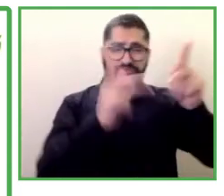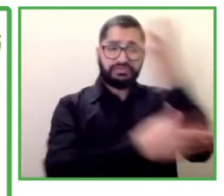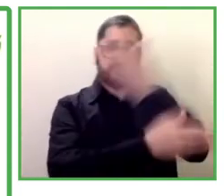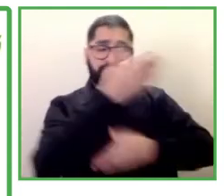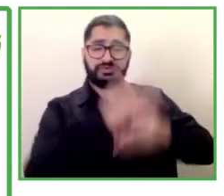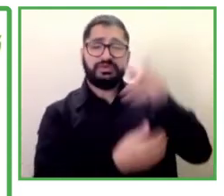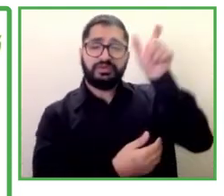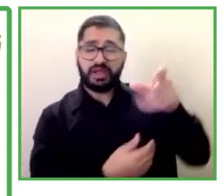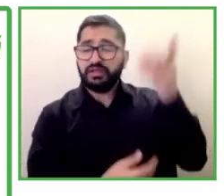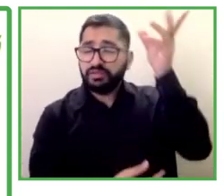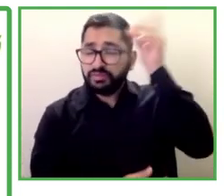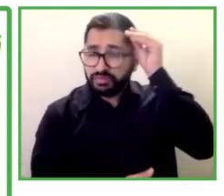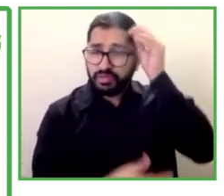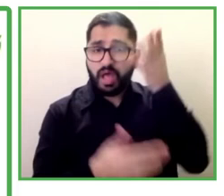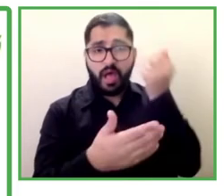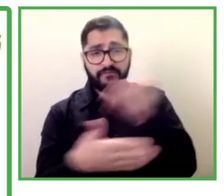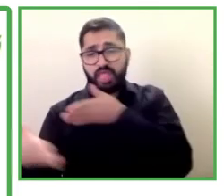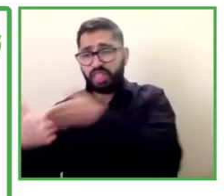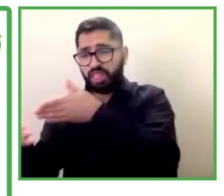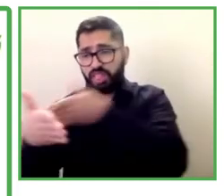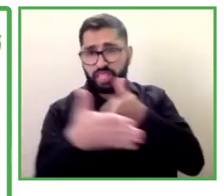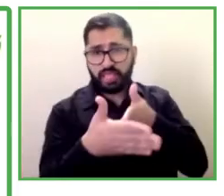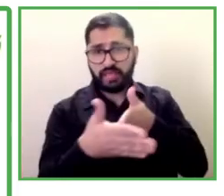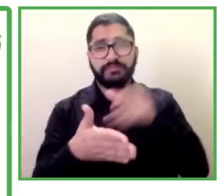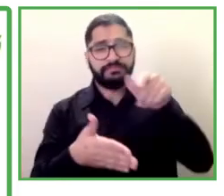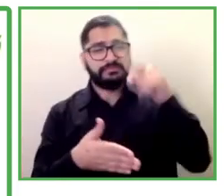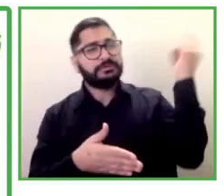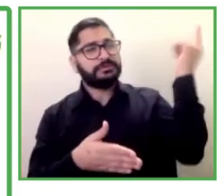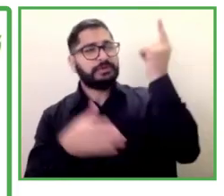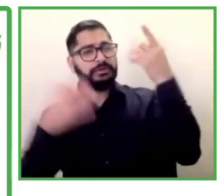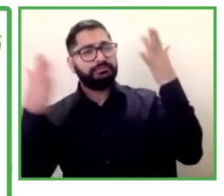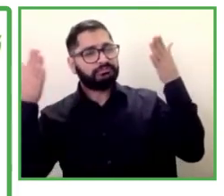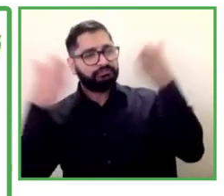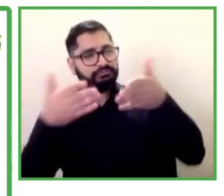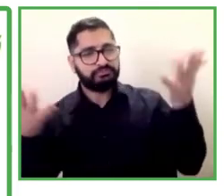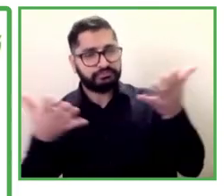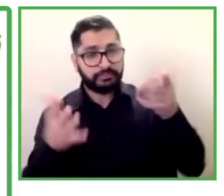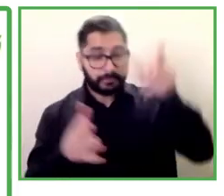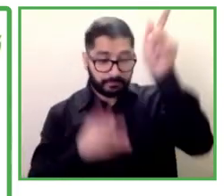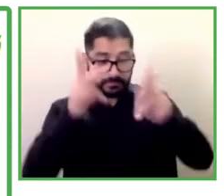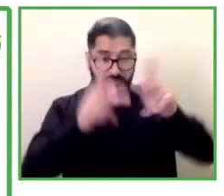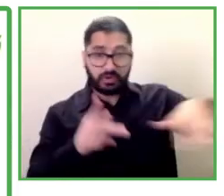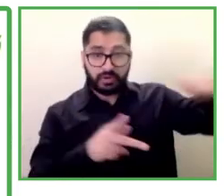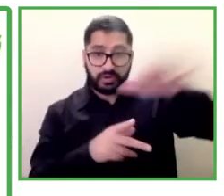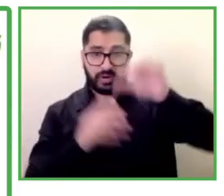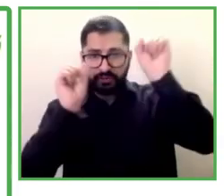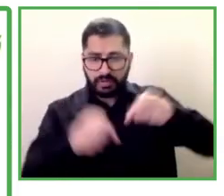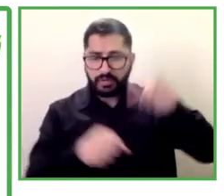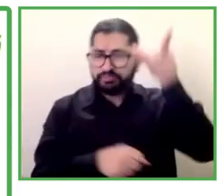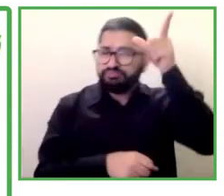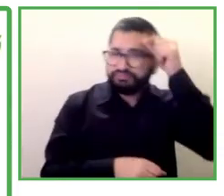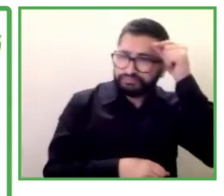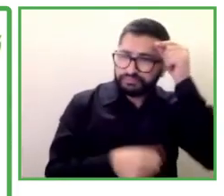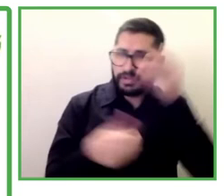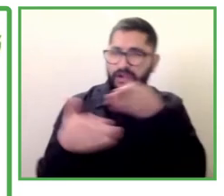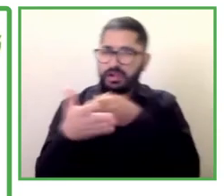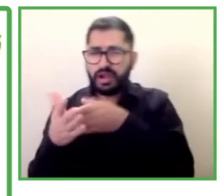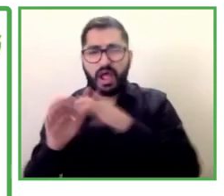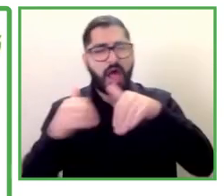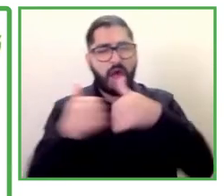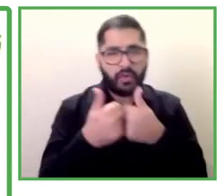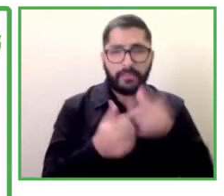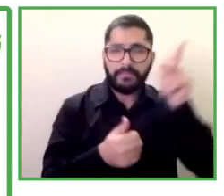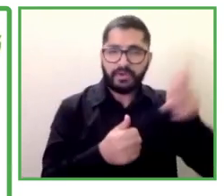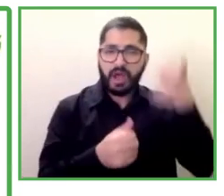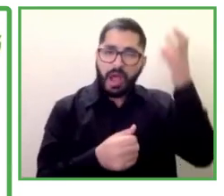disabilities. In general, we consider them as people that have mental disability, that limit mental disability,